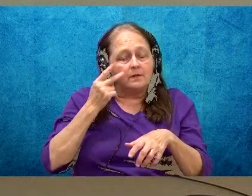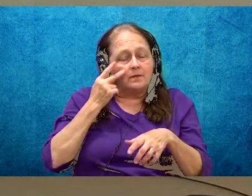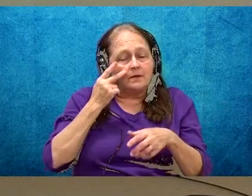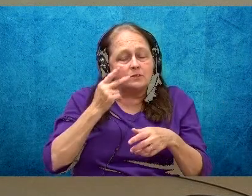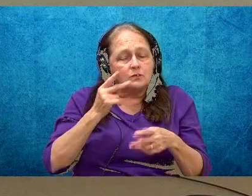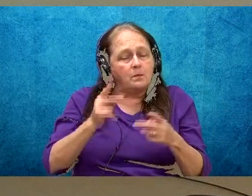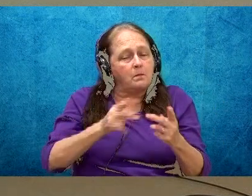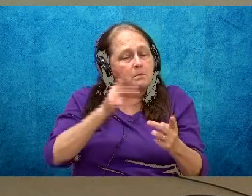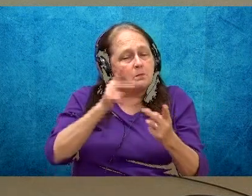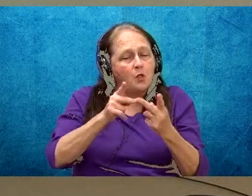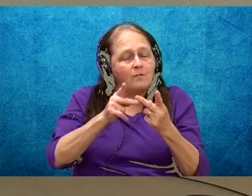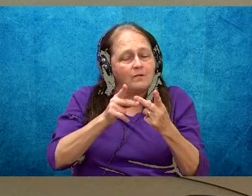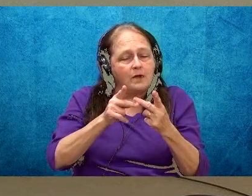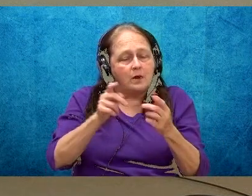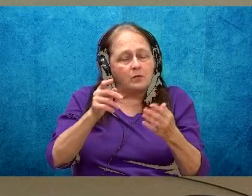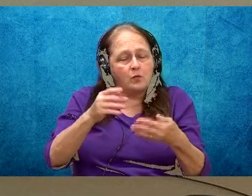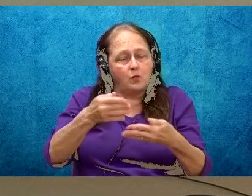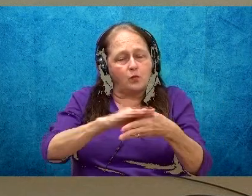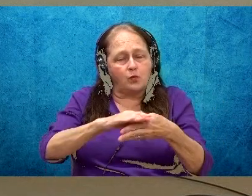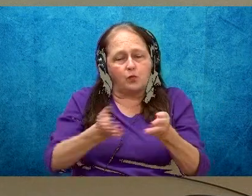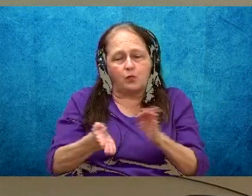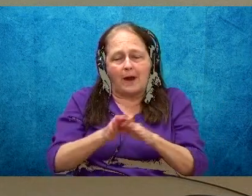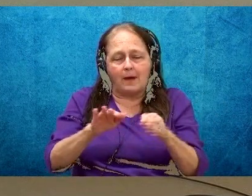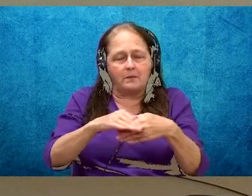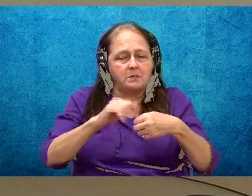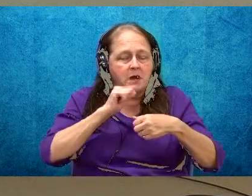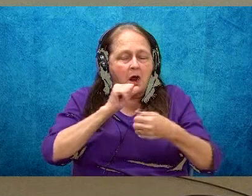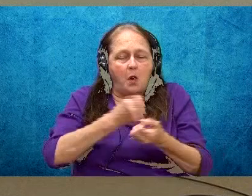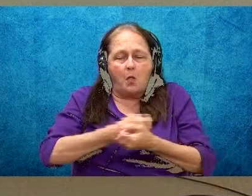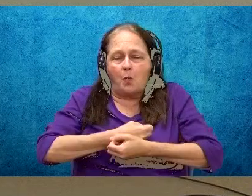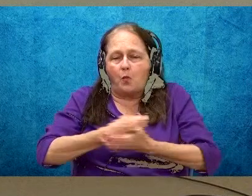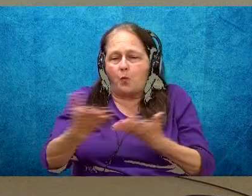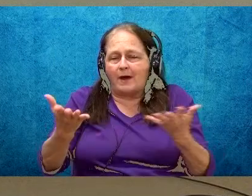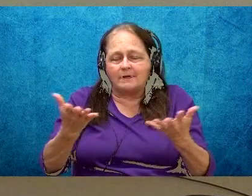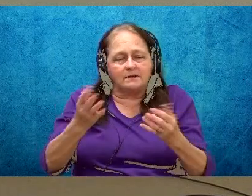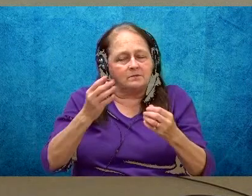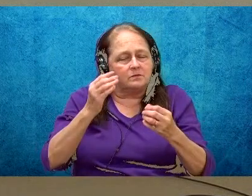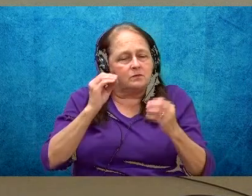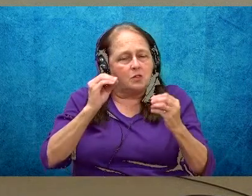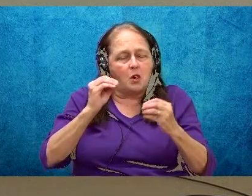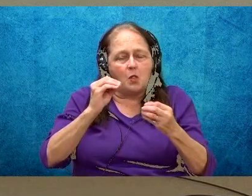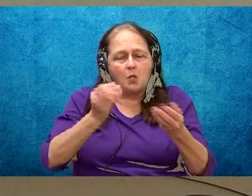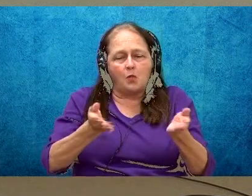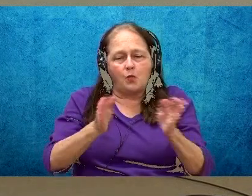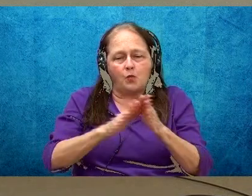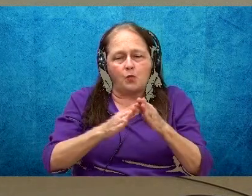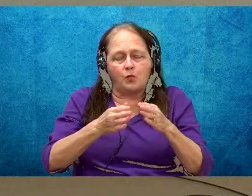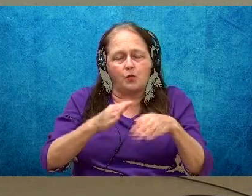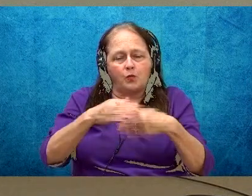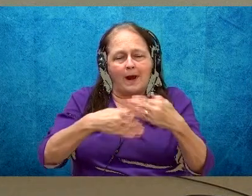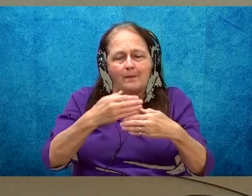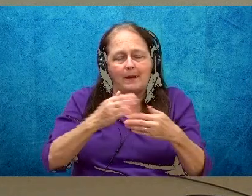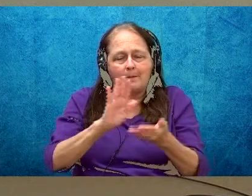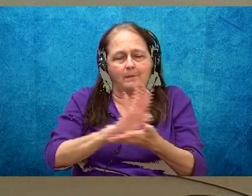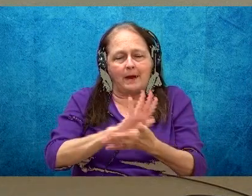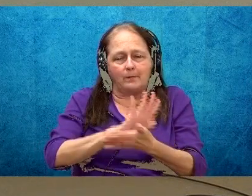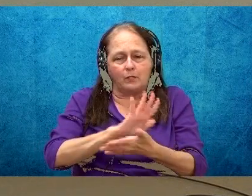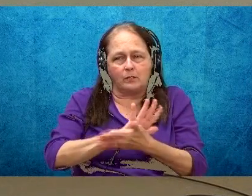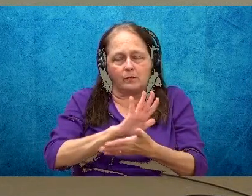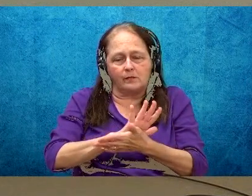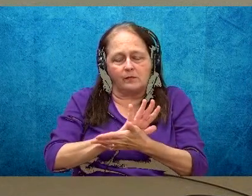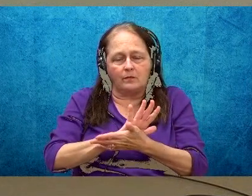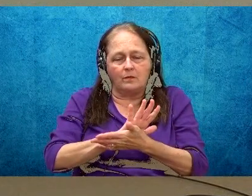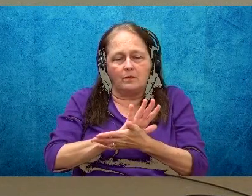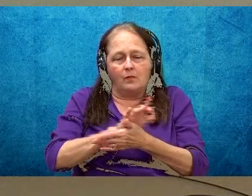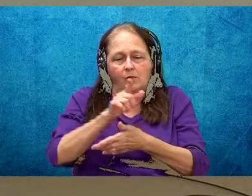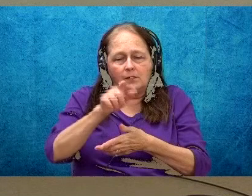perfectly wrapped, and we didn't waste any wrapping paper. This is a net. This is